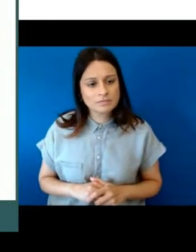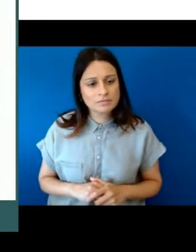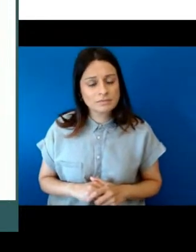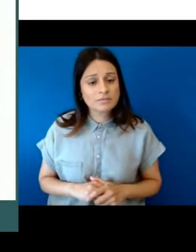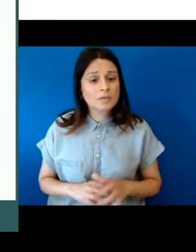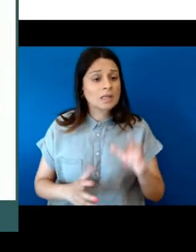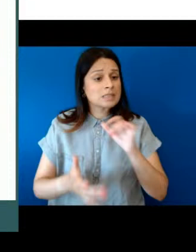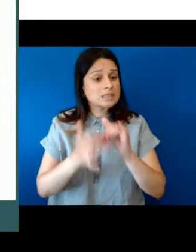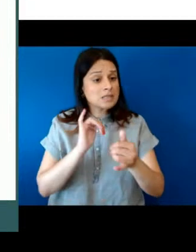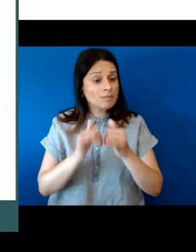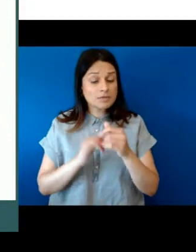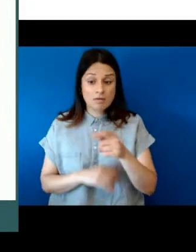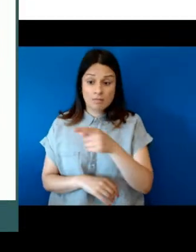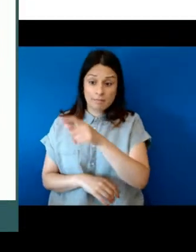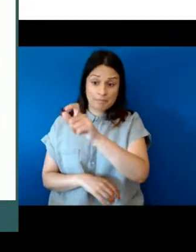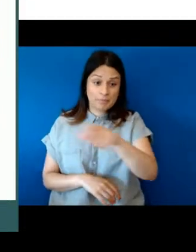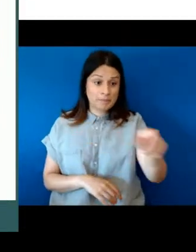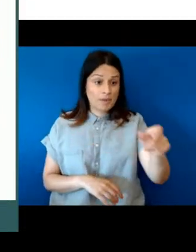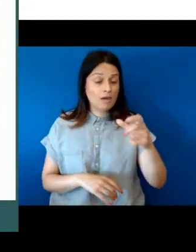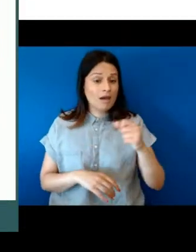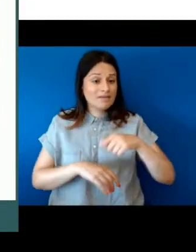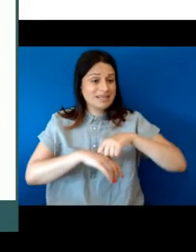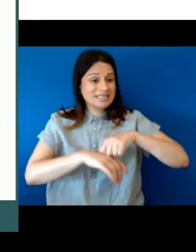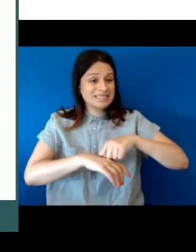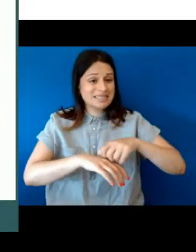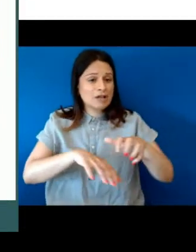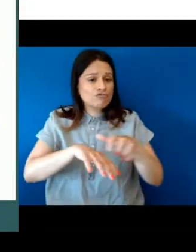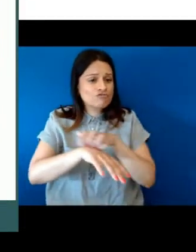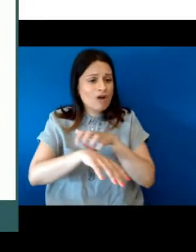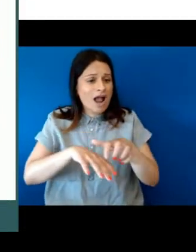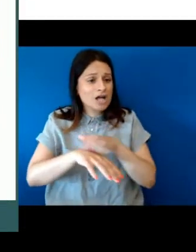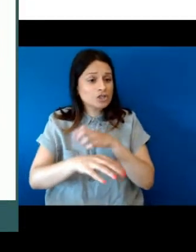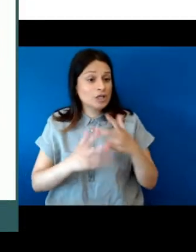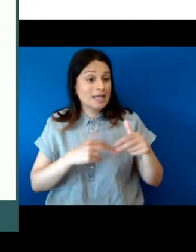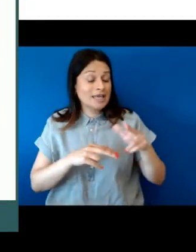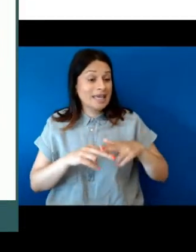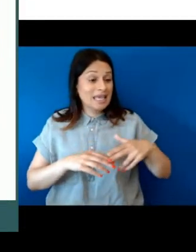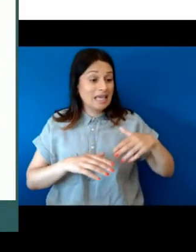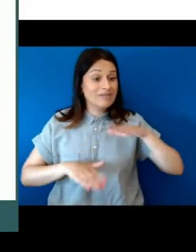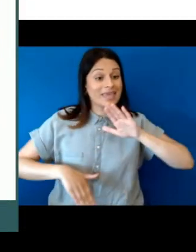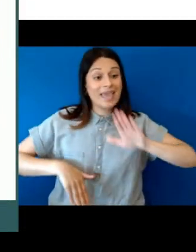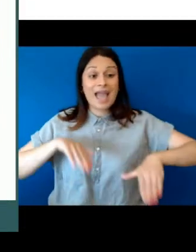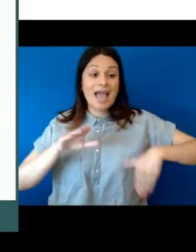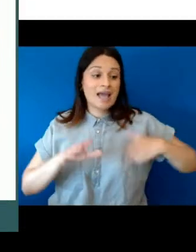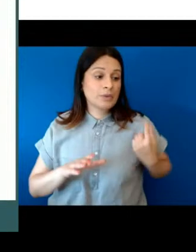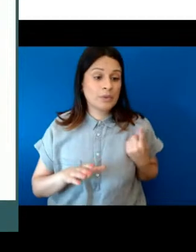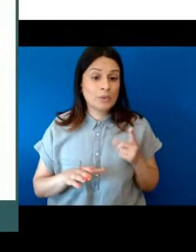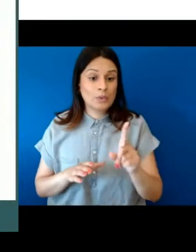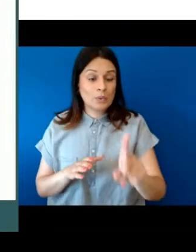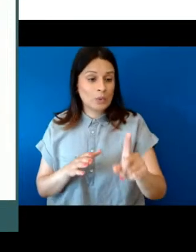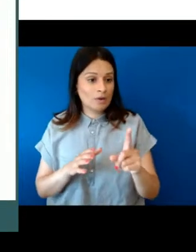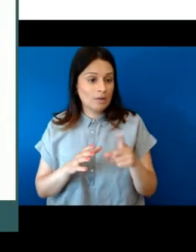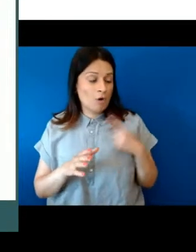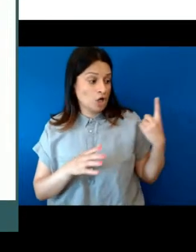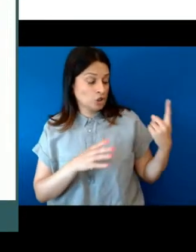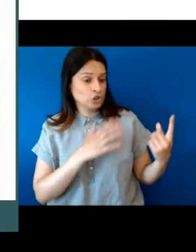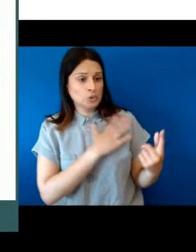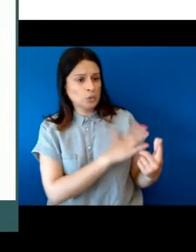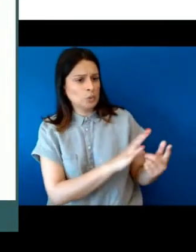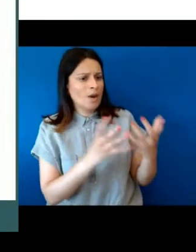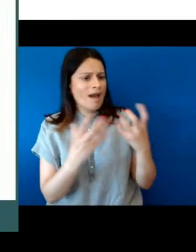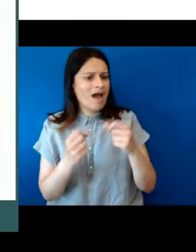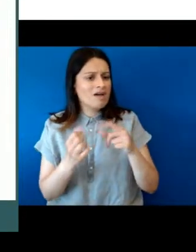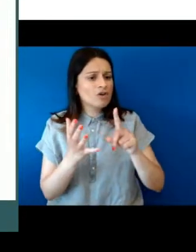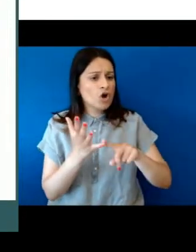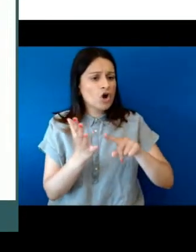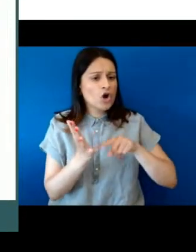the cat might brush against them, etc. Then get urticaria, etc. Some people have even said that